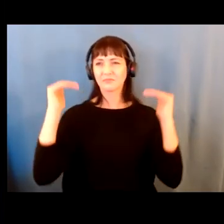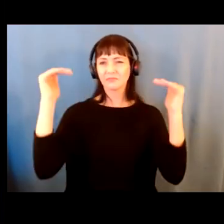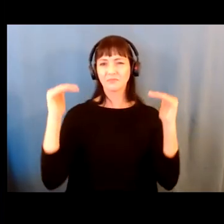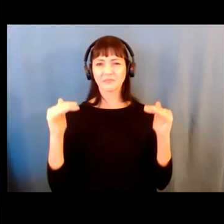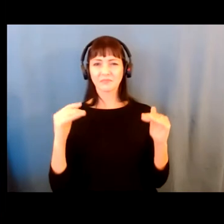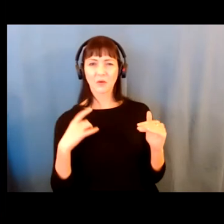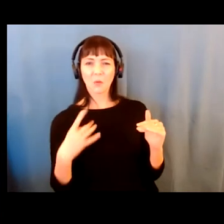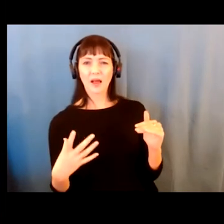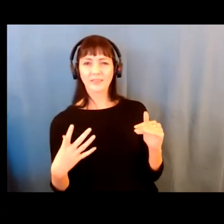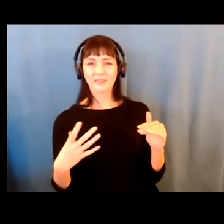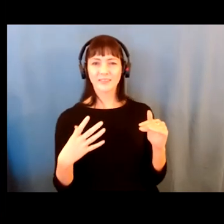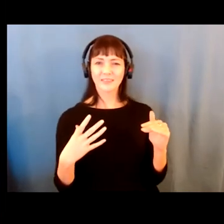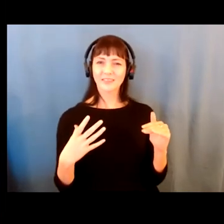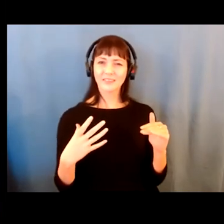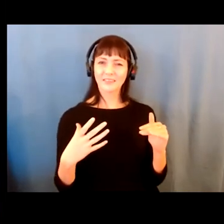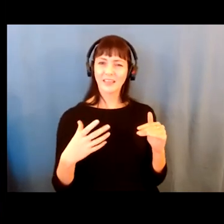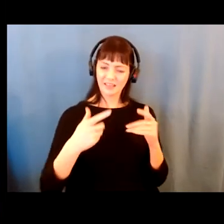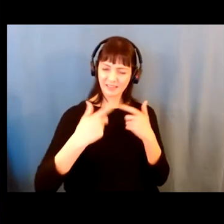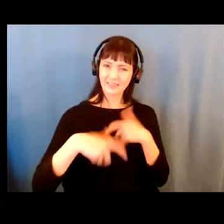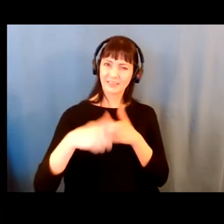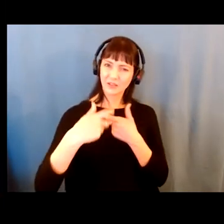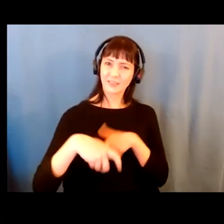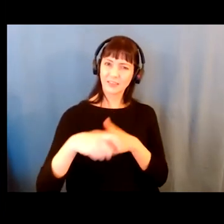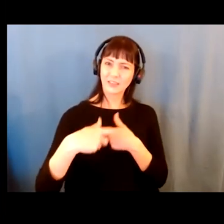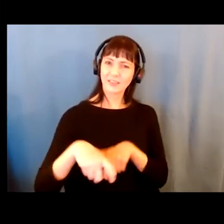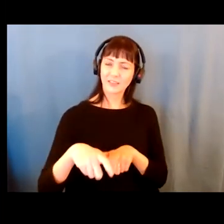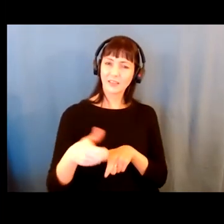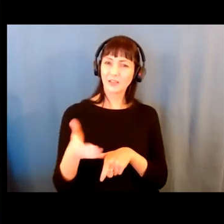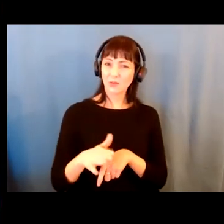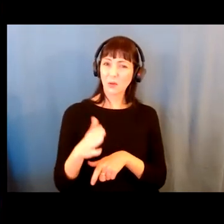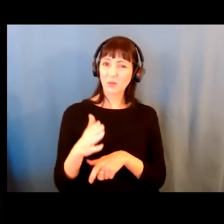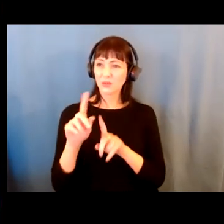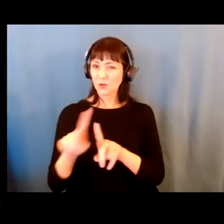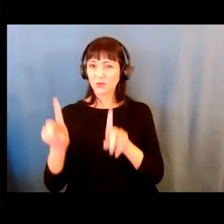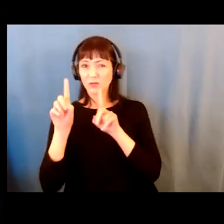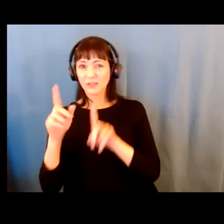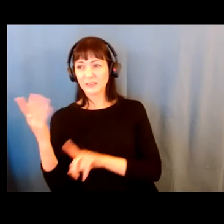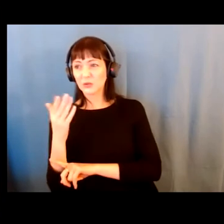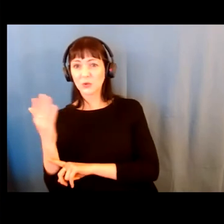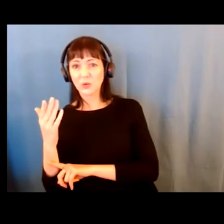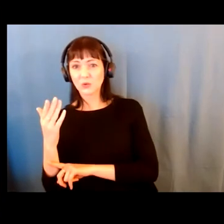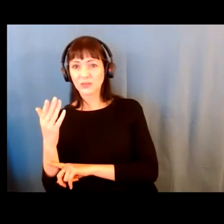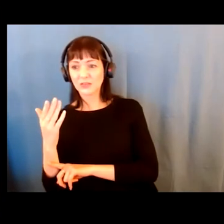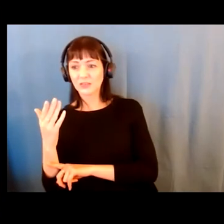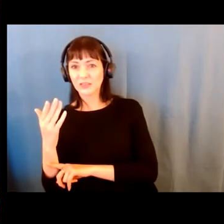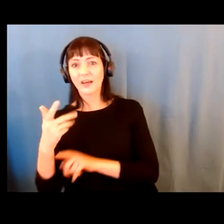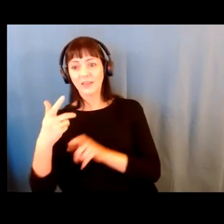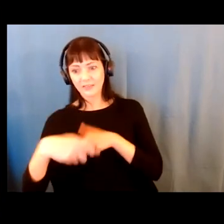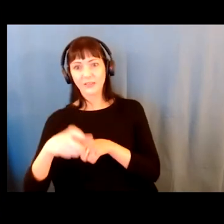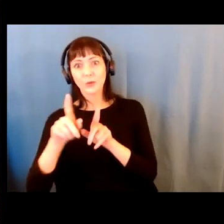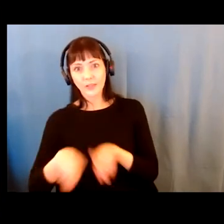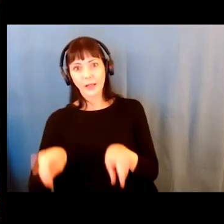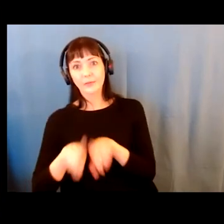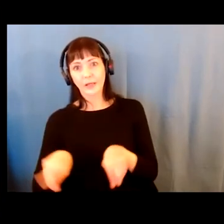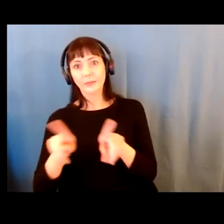that comes out of those learning institutions, I get, and gets replicated. It's an inability to see outside a very